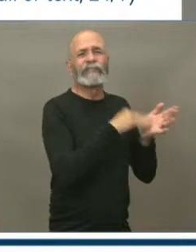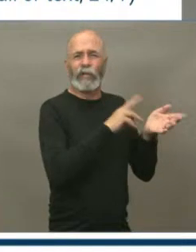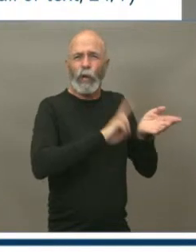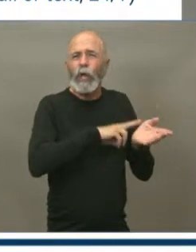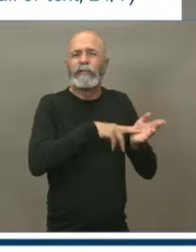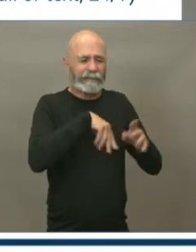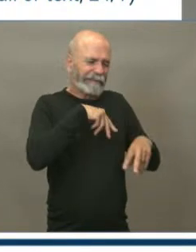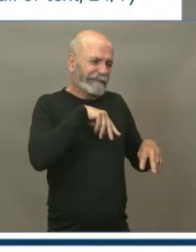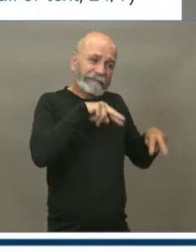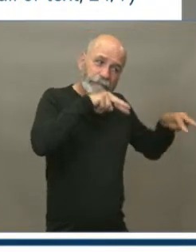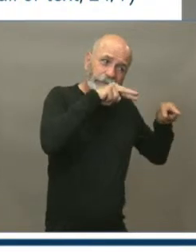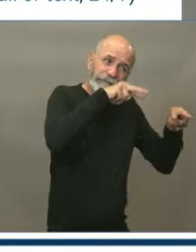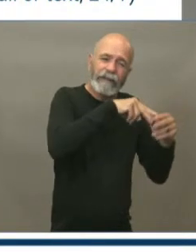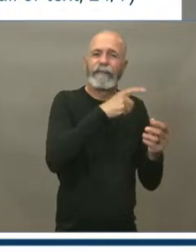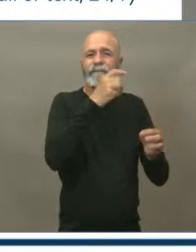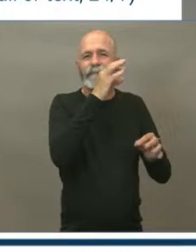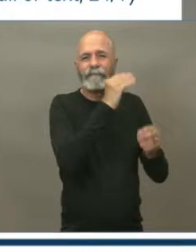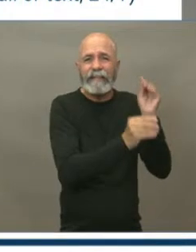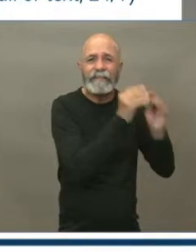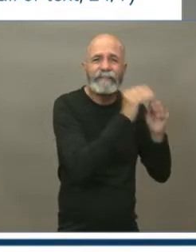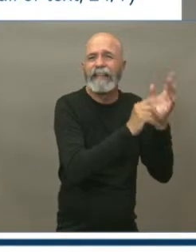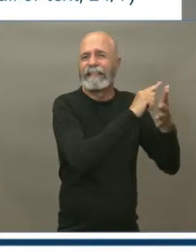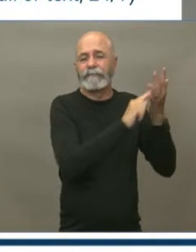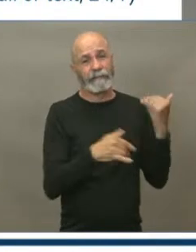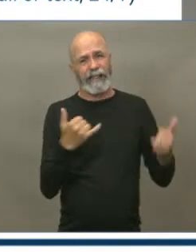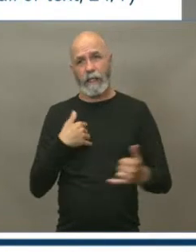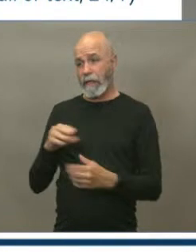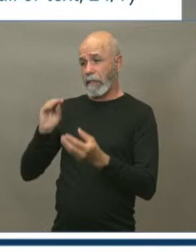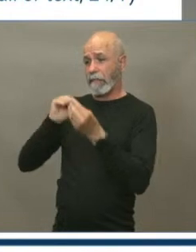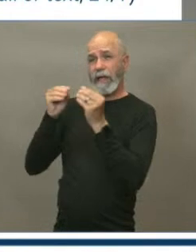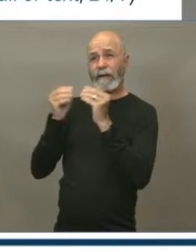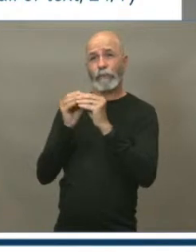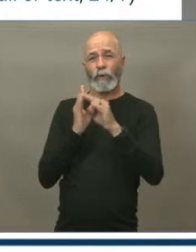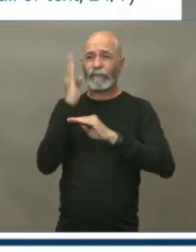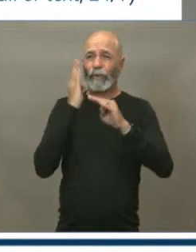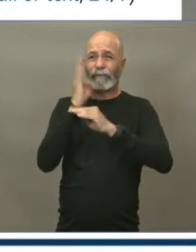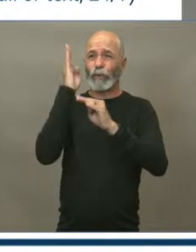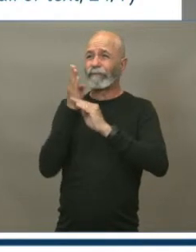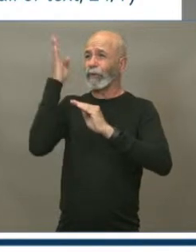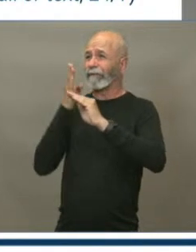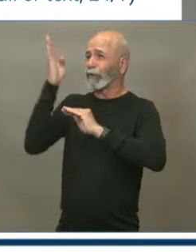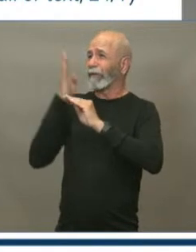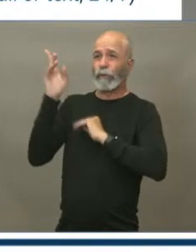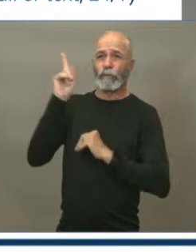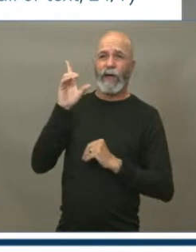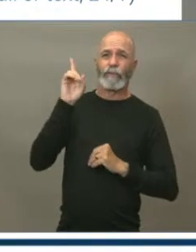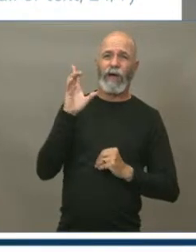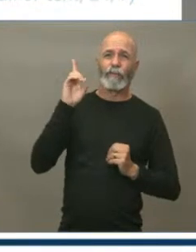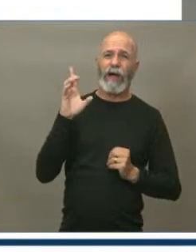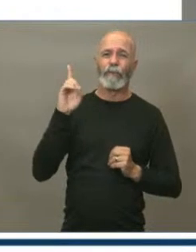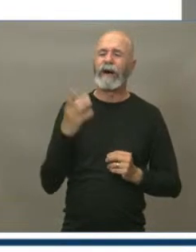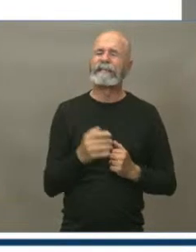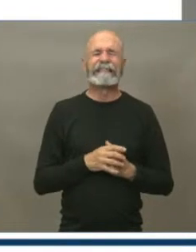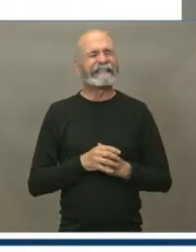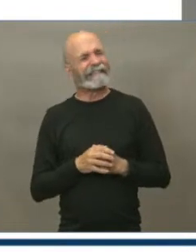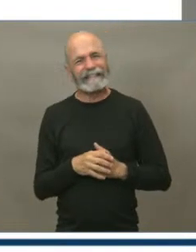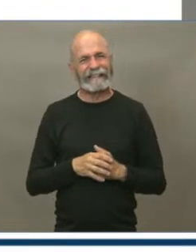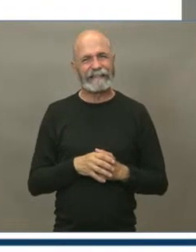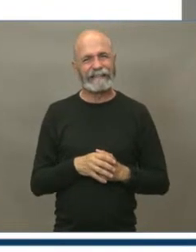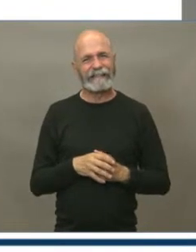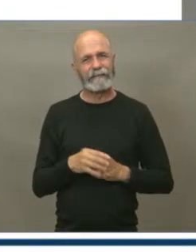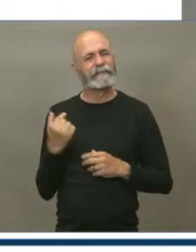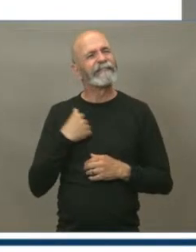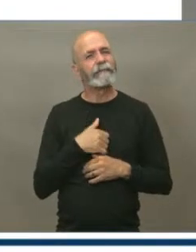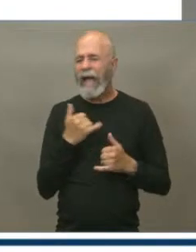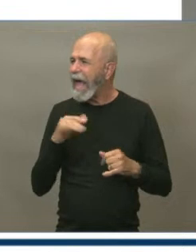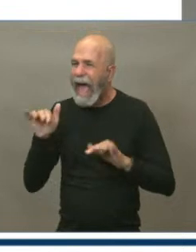we want or had hoped for. And workplaces continue to be a significant source of exposure and spread.